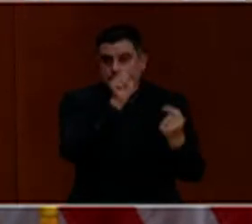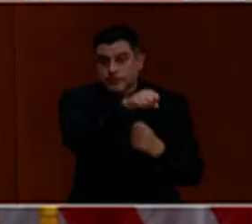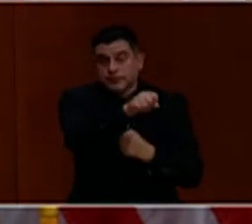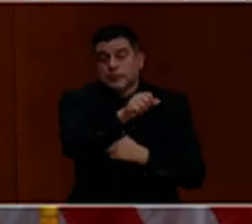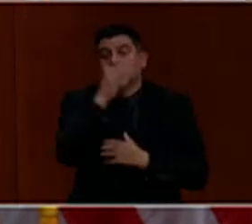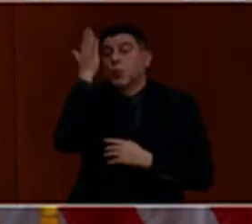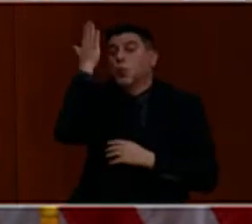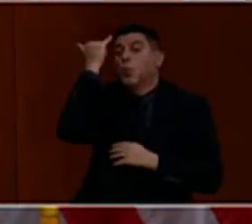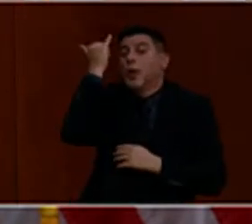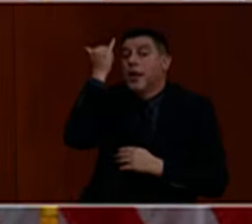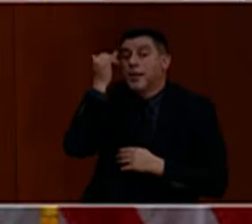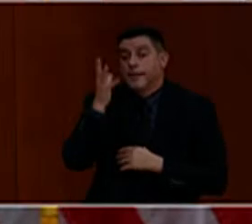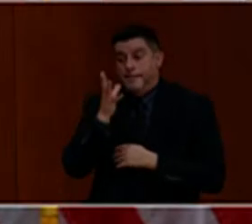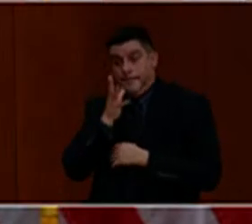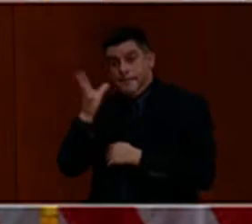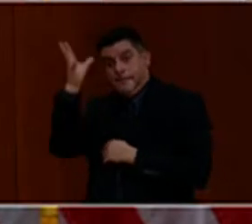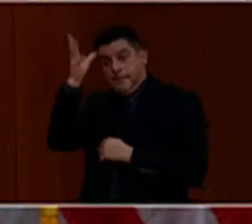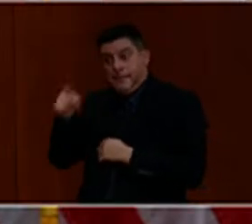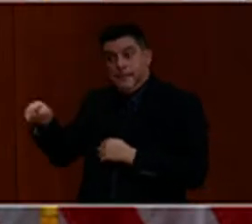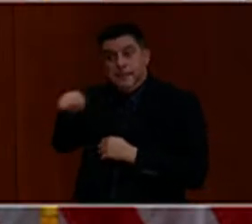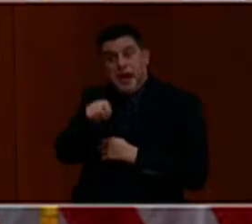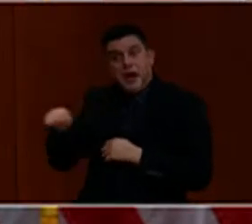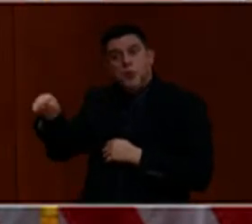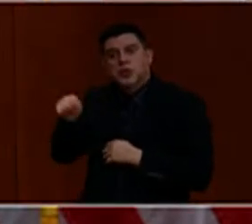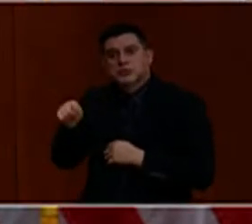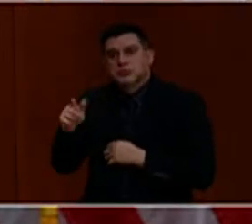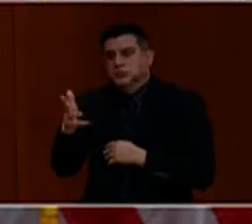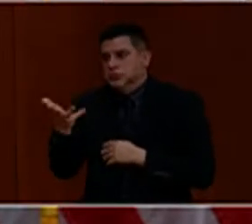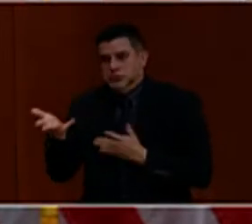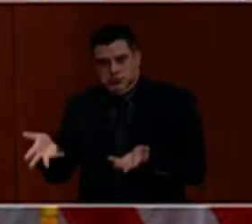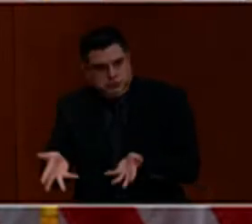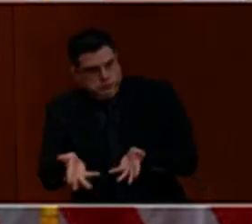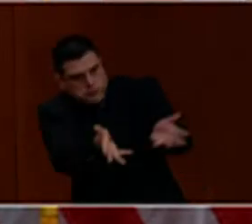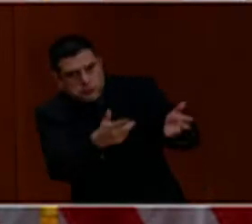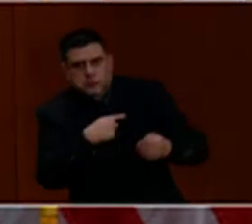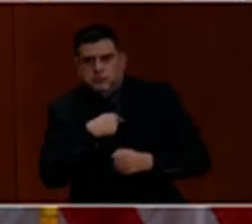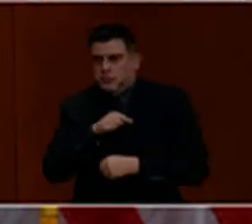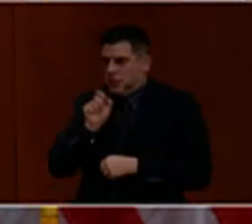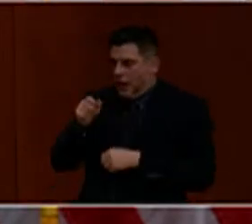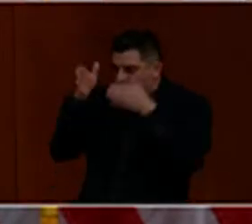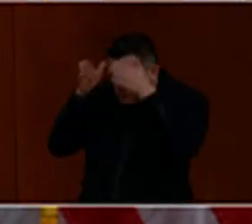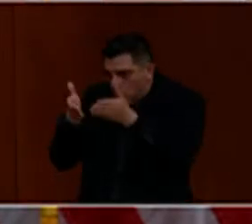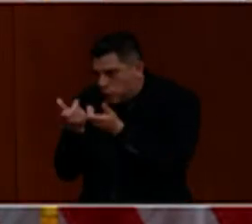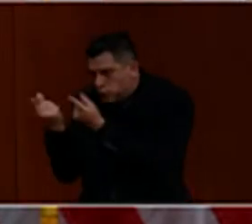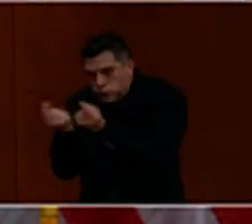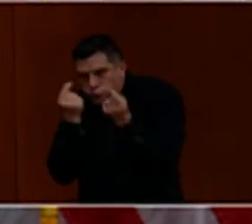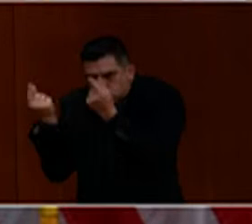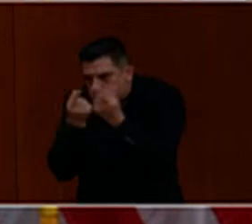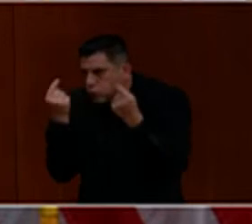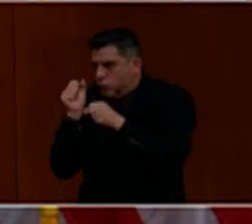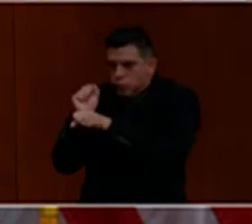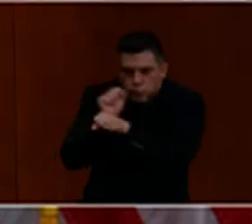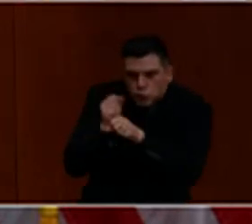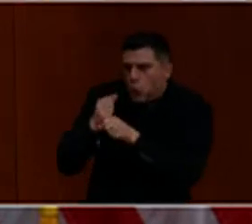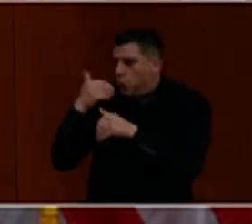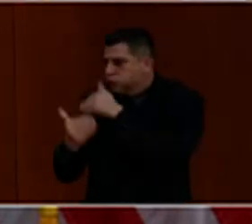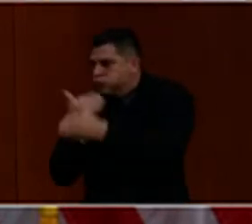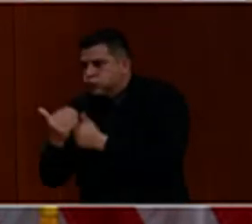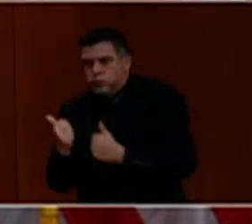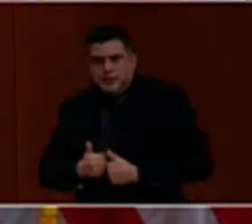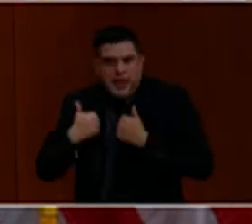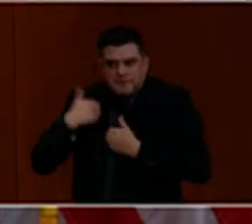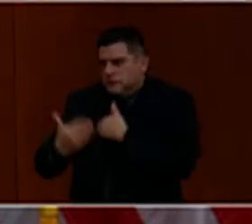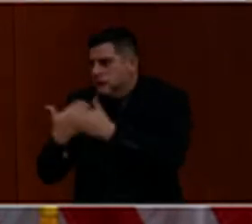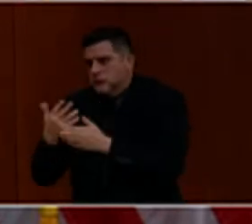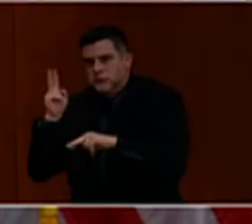but the interest of the student, there's just no way you can say that the distance learning is the same